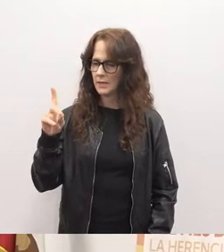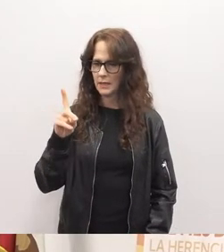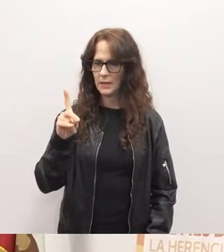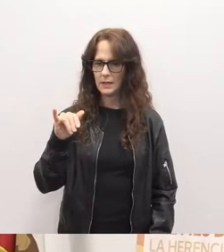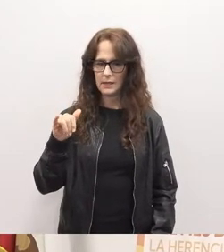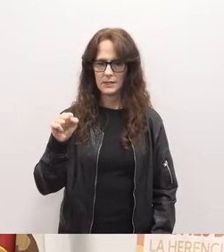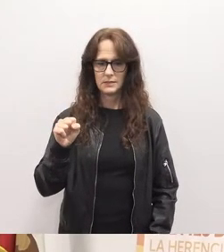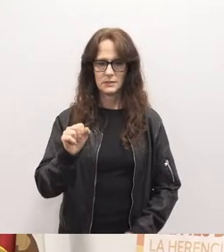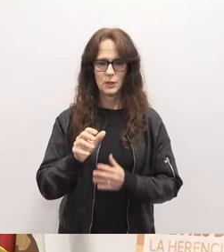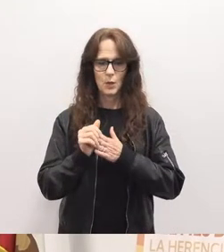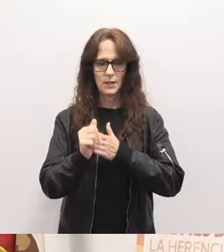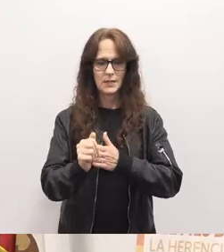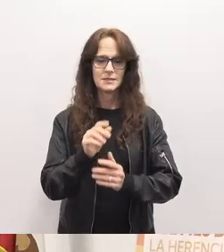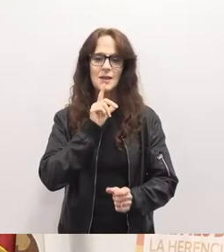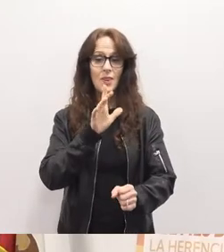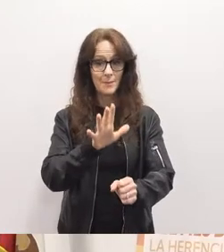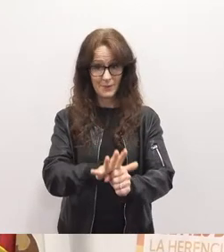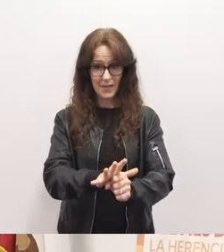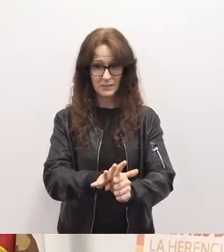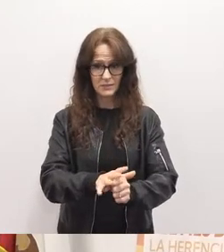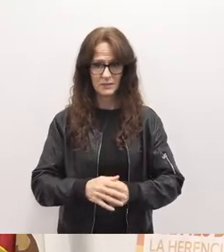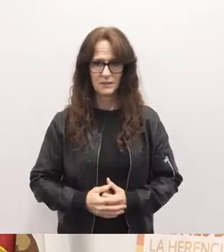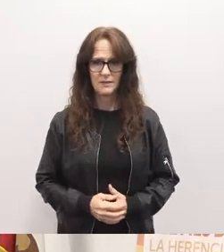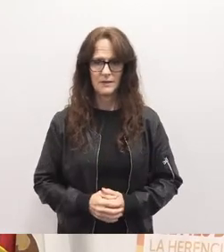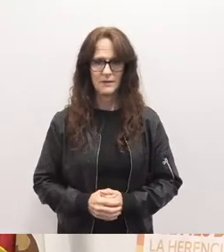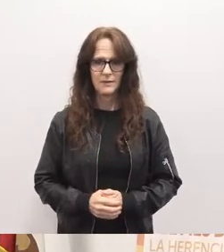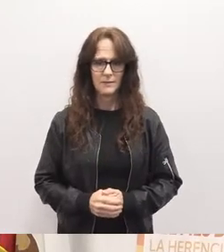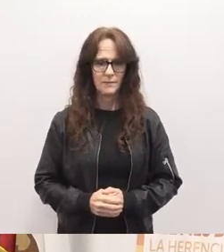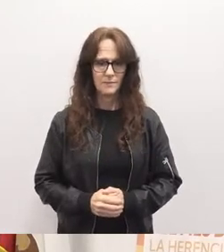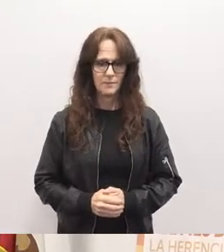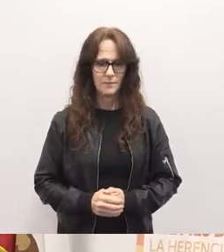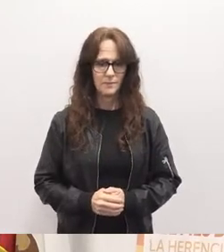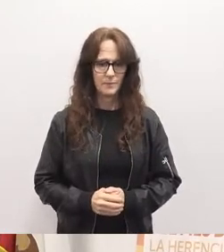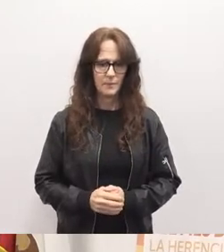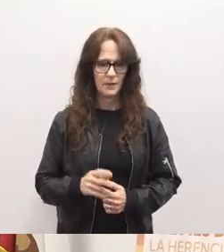us in the pledge. Kyla.